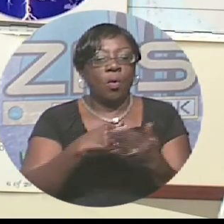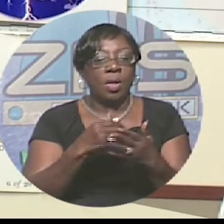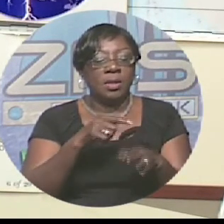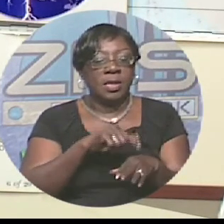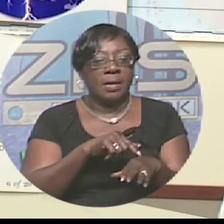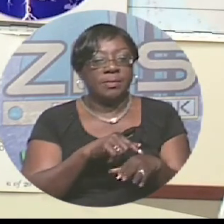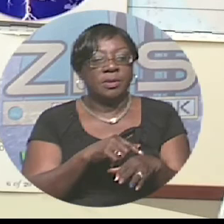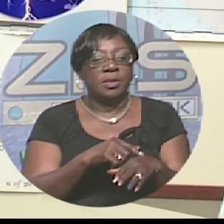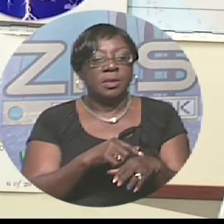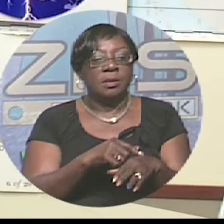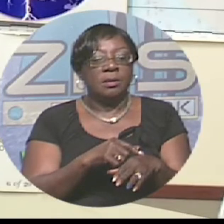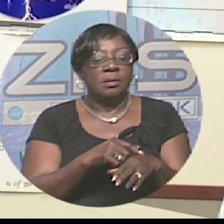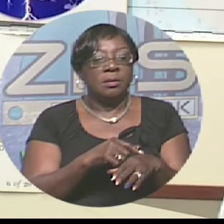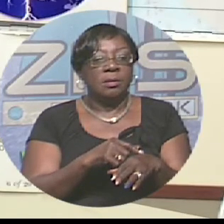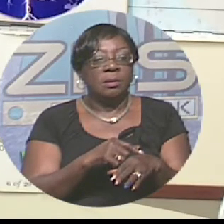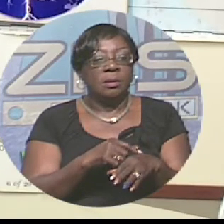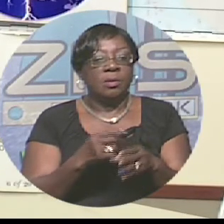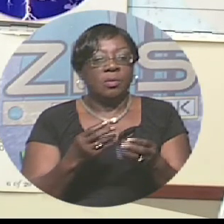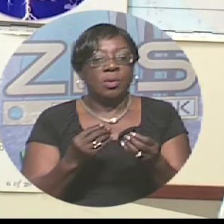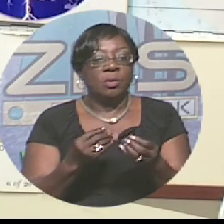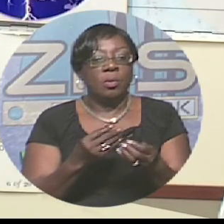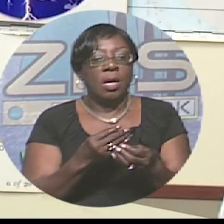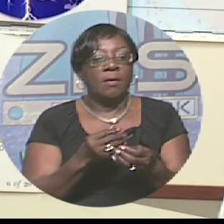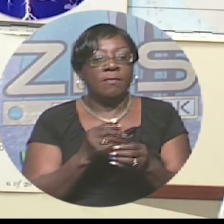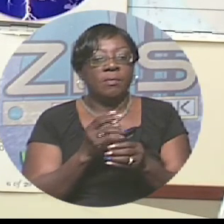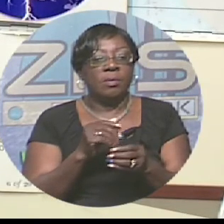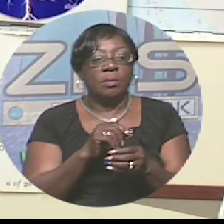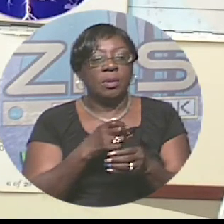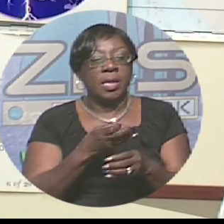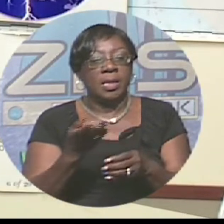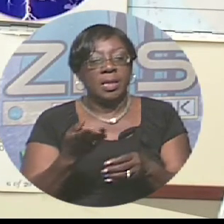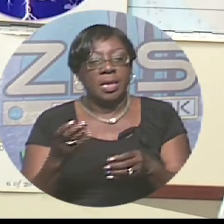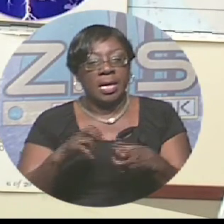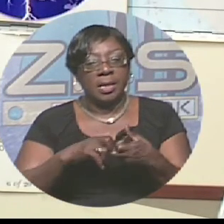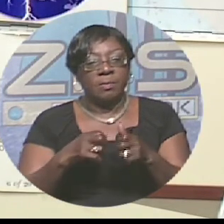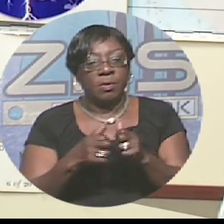issues. However, if we have any issues that we need to redirect